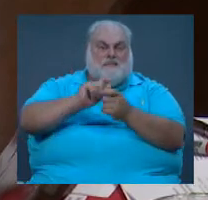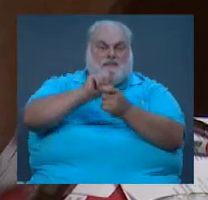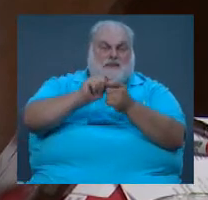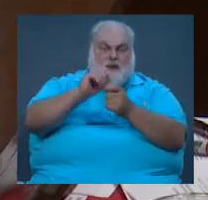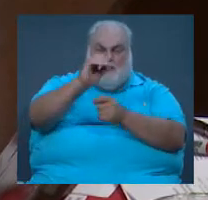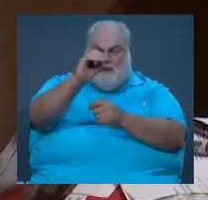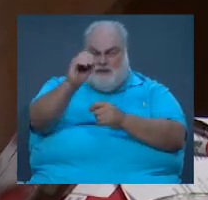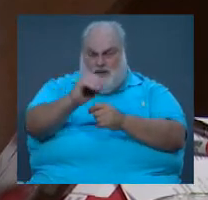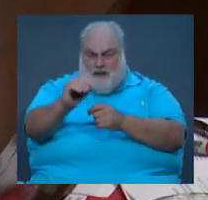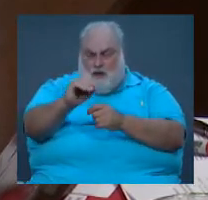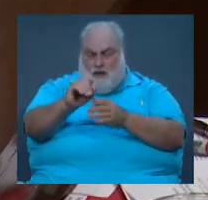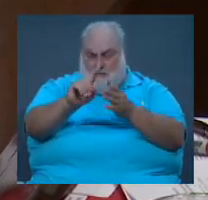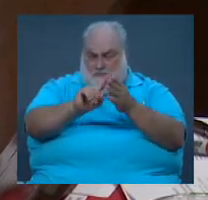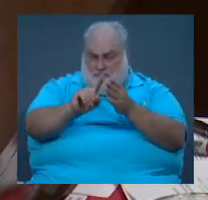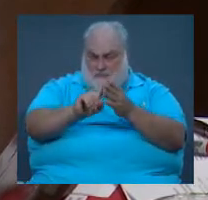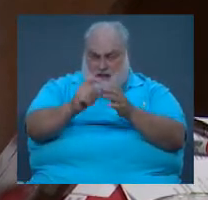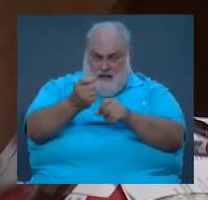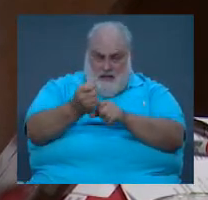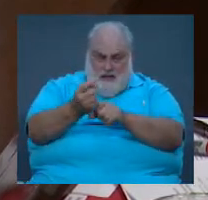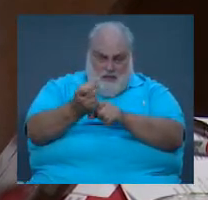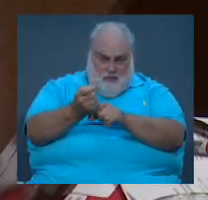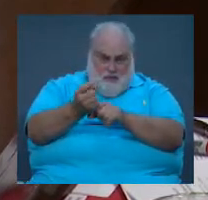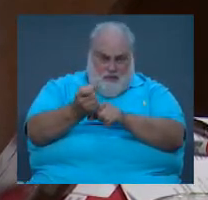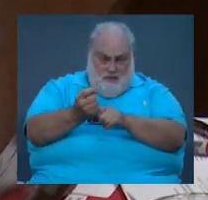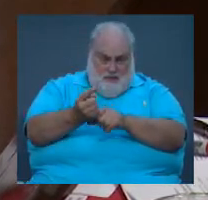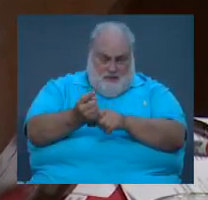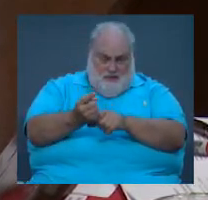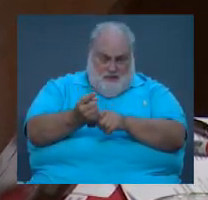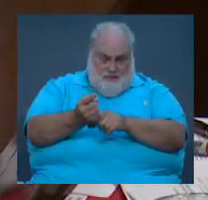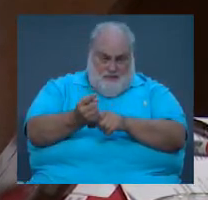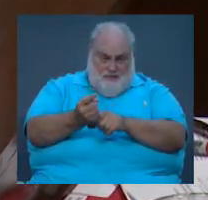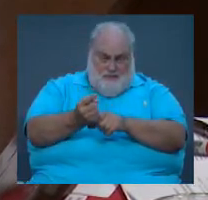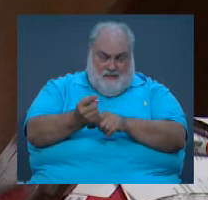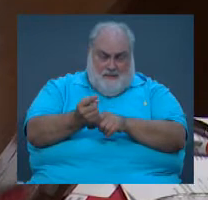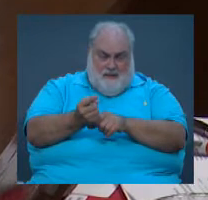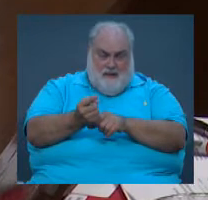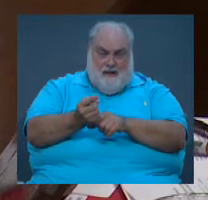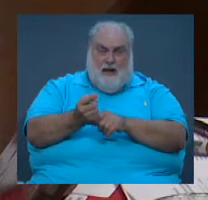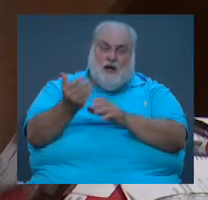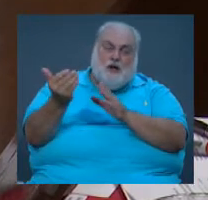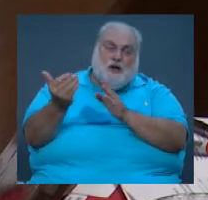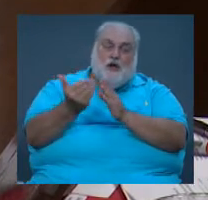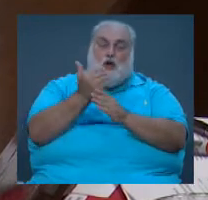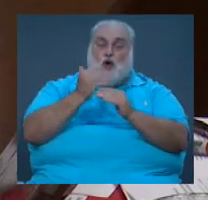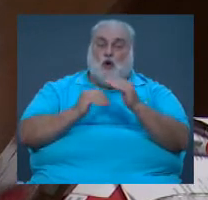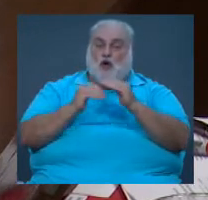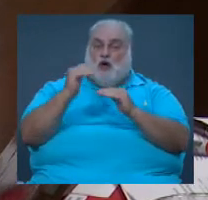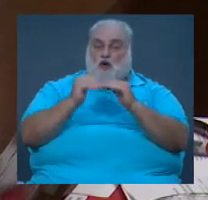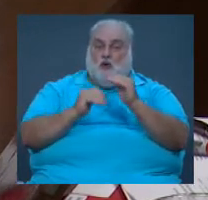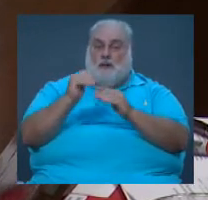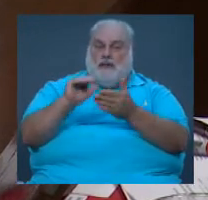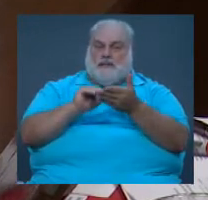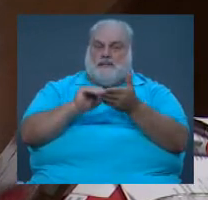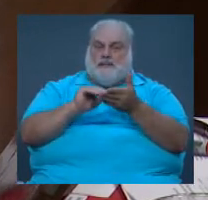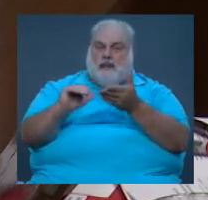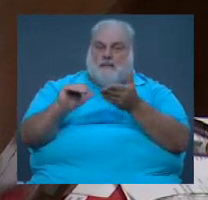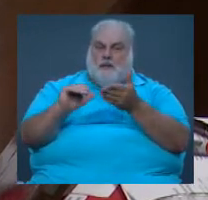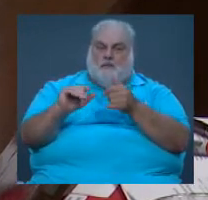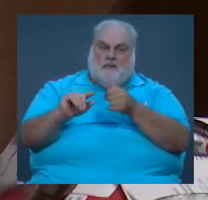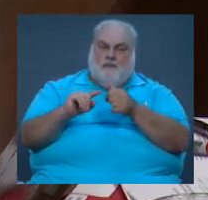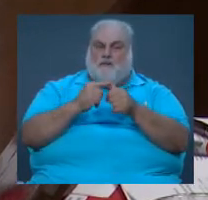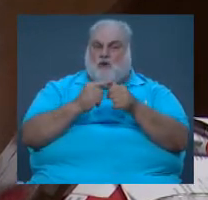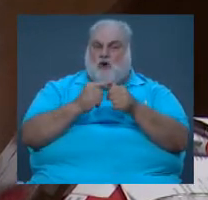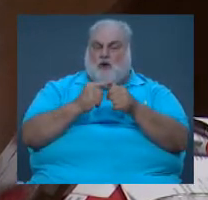inspected each year. It exempts brand-new construction from the